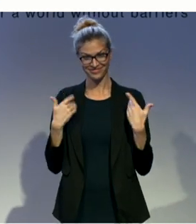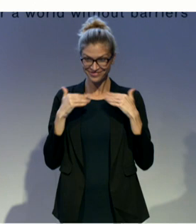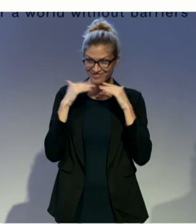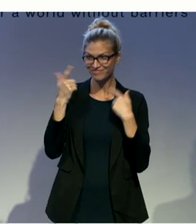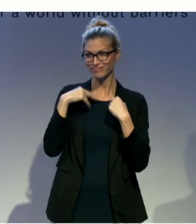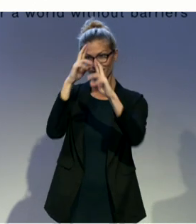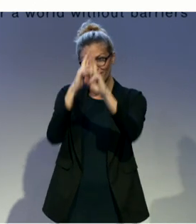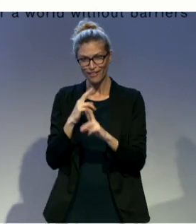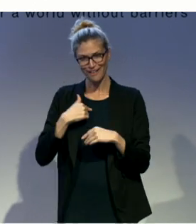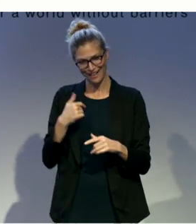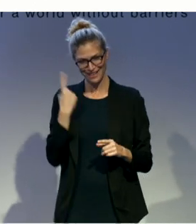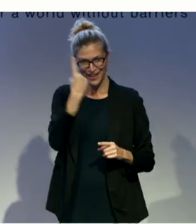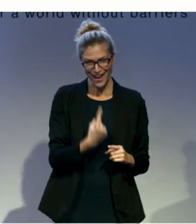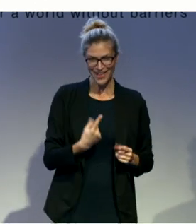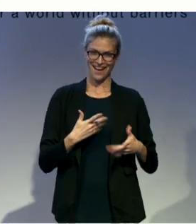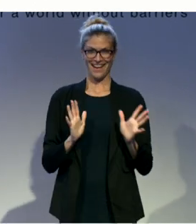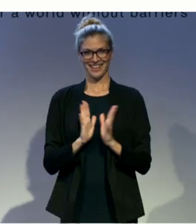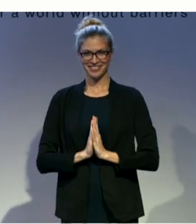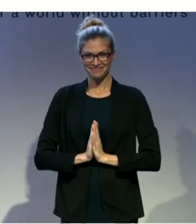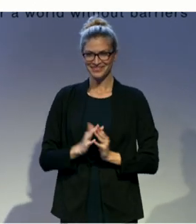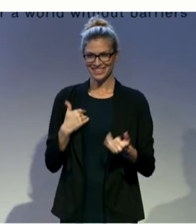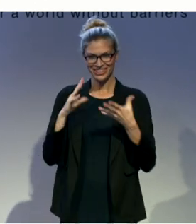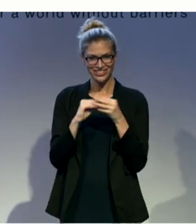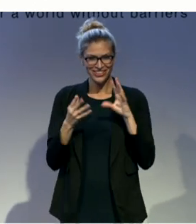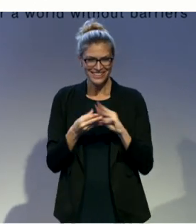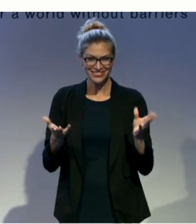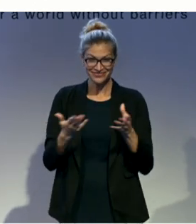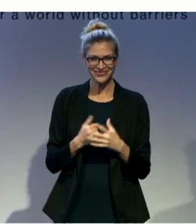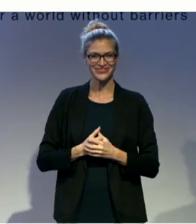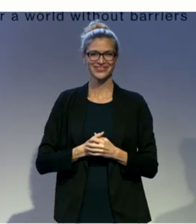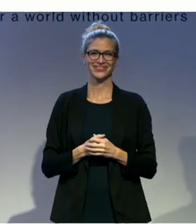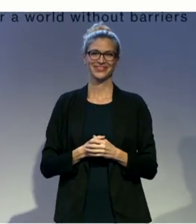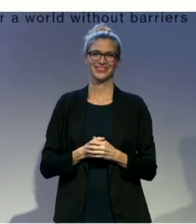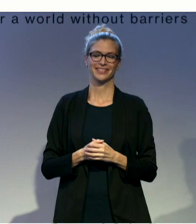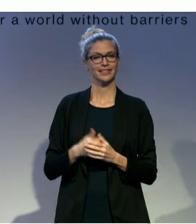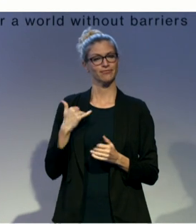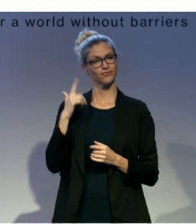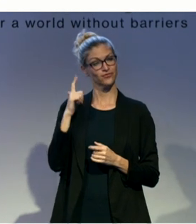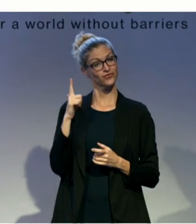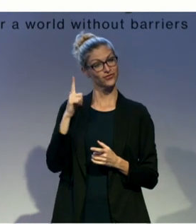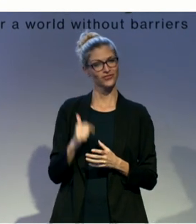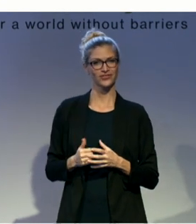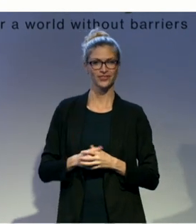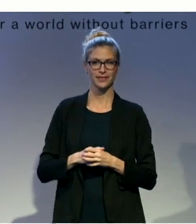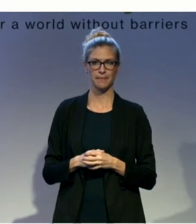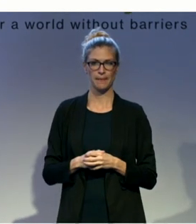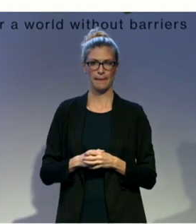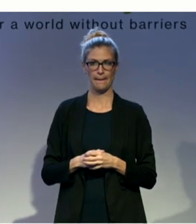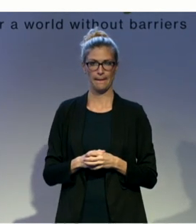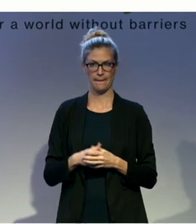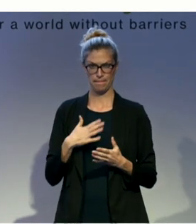excited to share our story, so let's start. My school is the